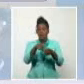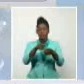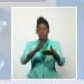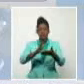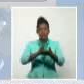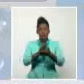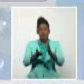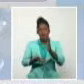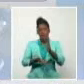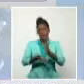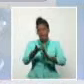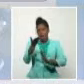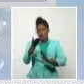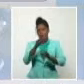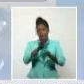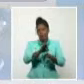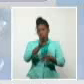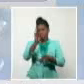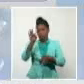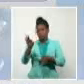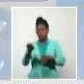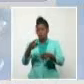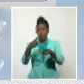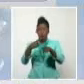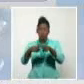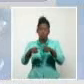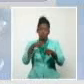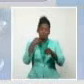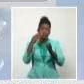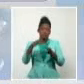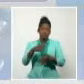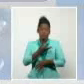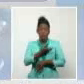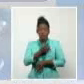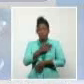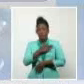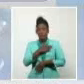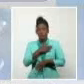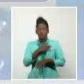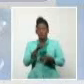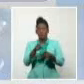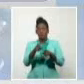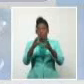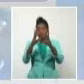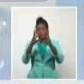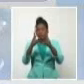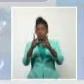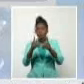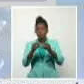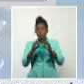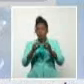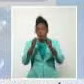We regrettably lost 1 person yesterday, so that adds up to 74 deaths.